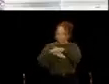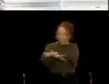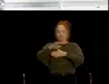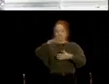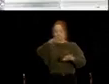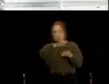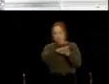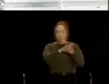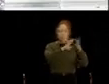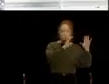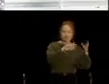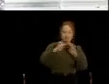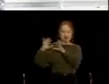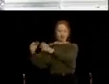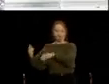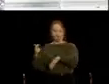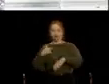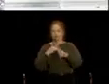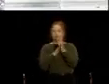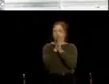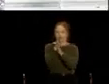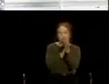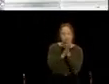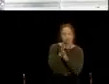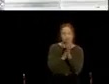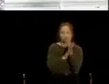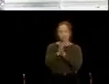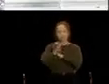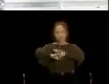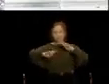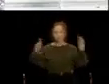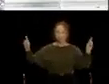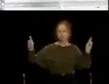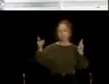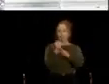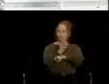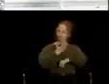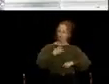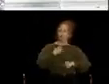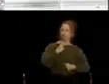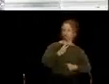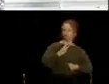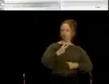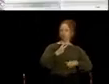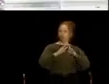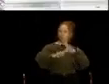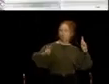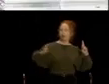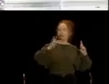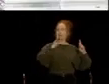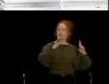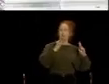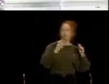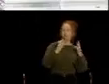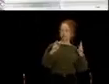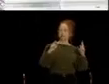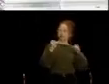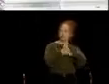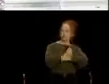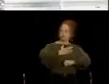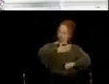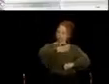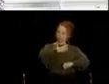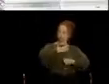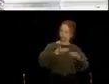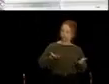I was very eager and ready again to use my voice. You know, I was always ready to fight for what I felt was mine.